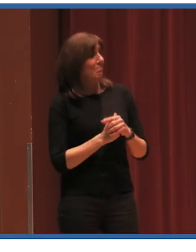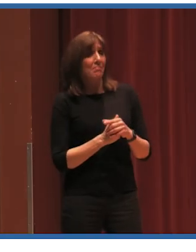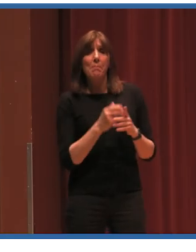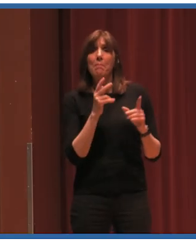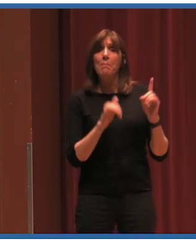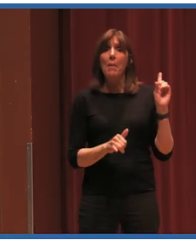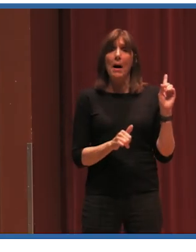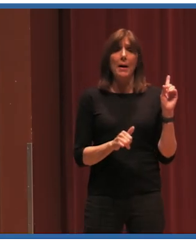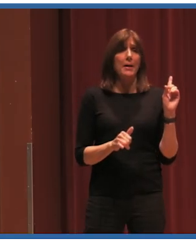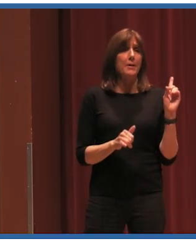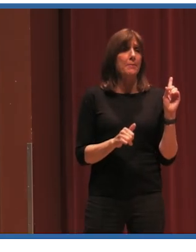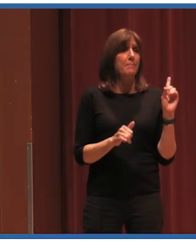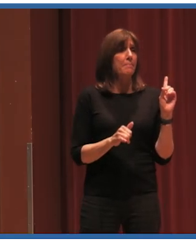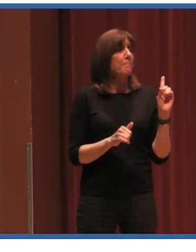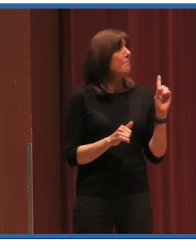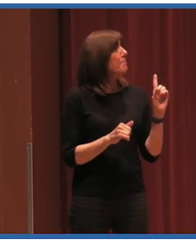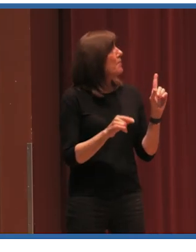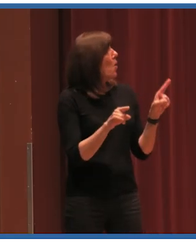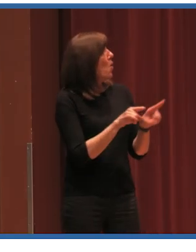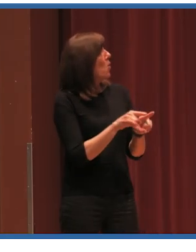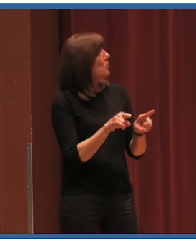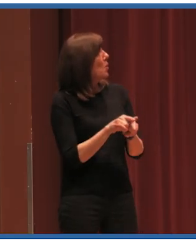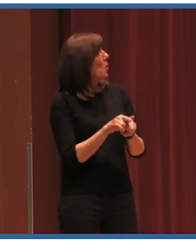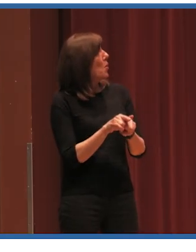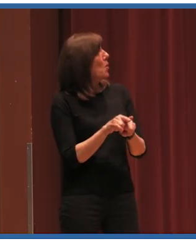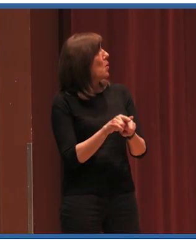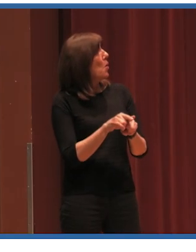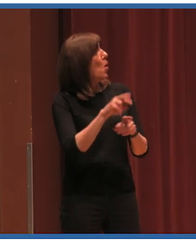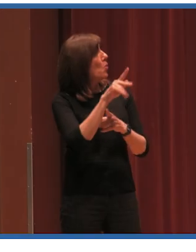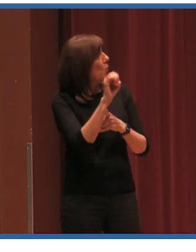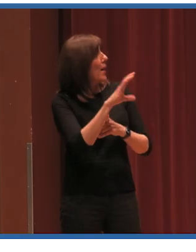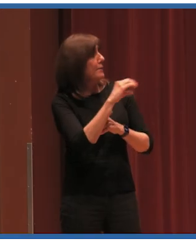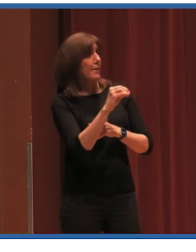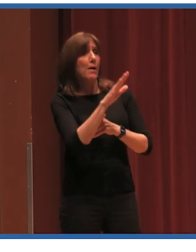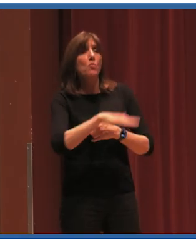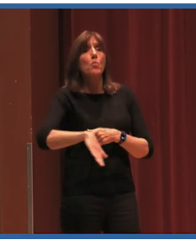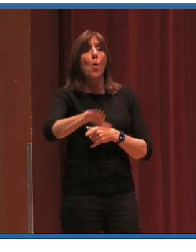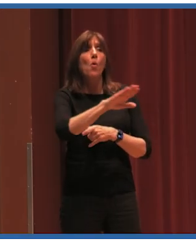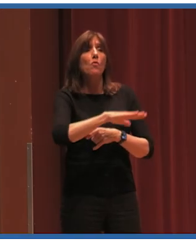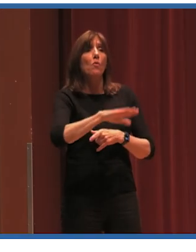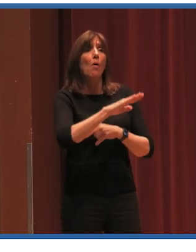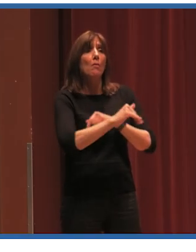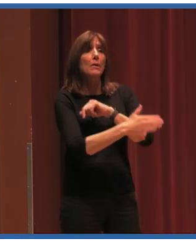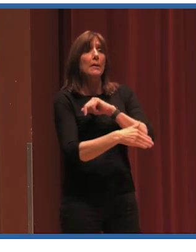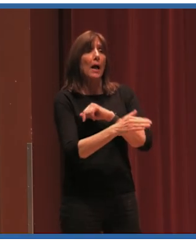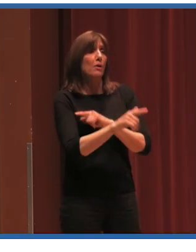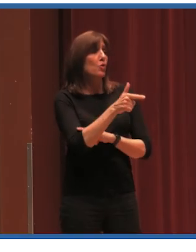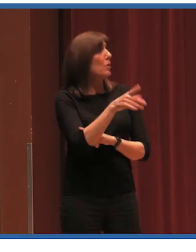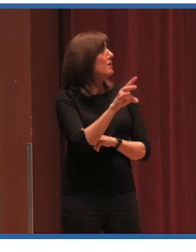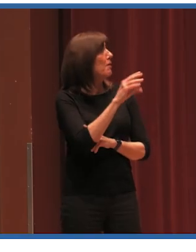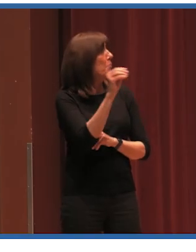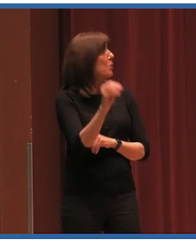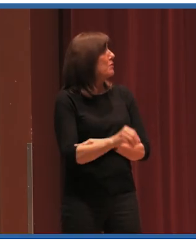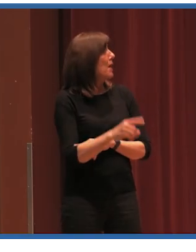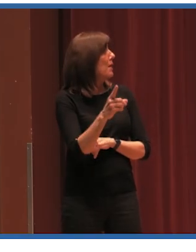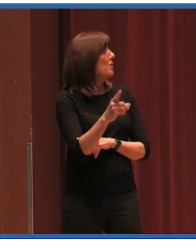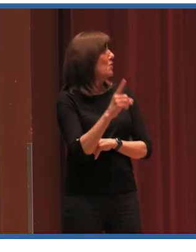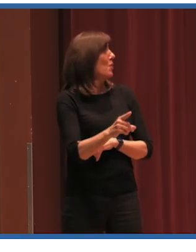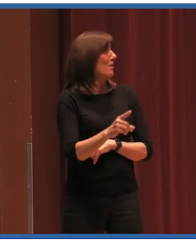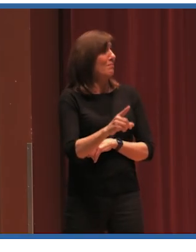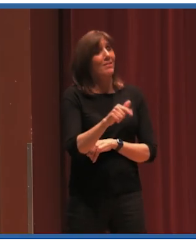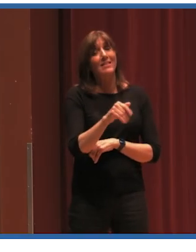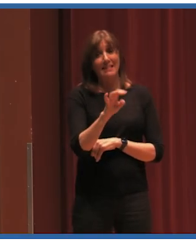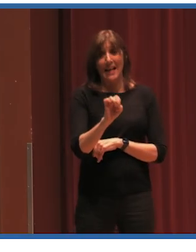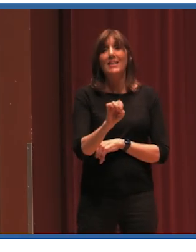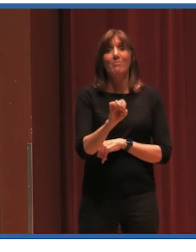by race and ethnicity, as well as the overall county rate, about 27% being diagnosed at a late stage, compared to